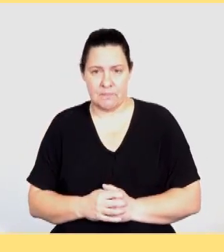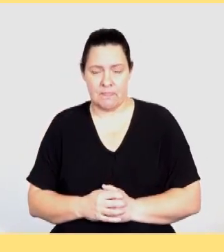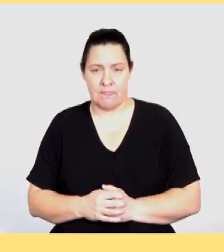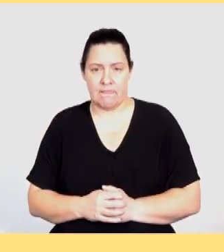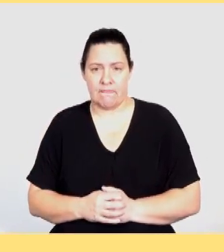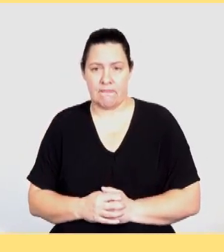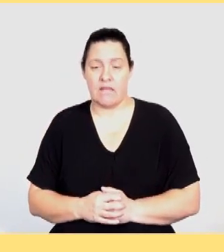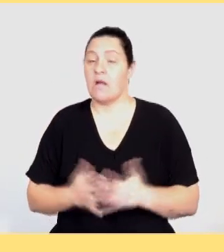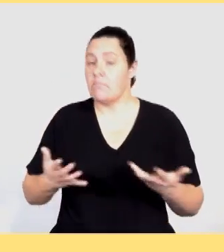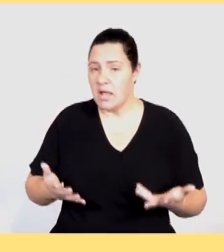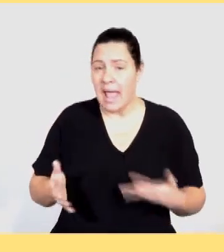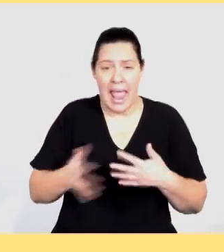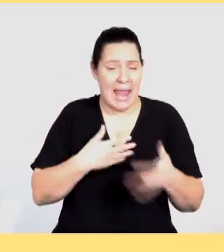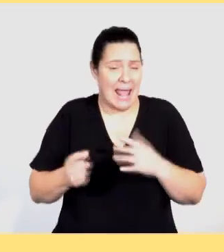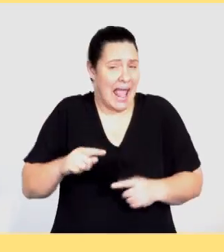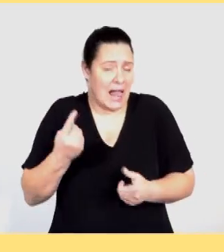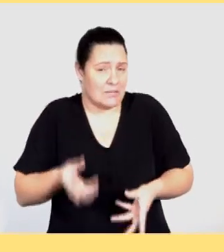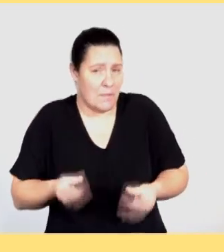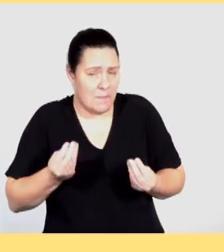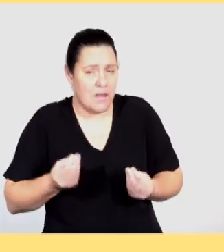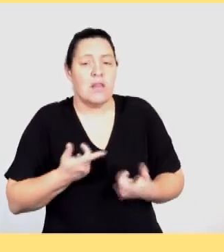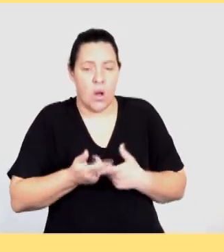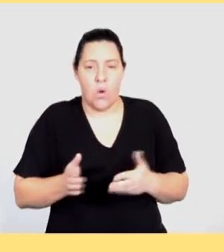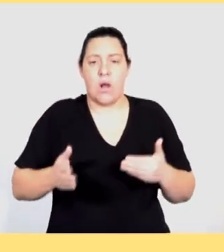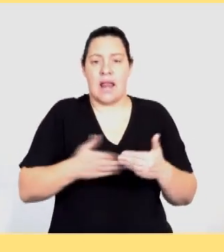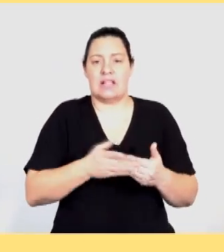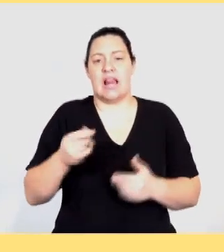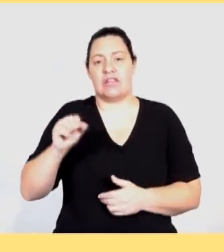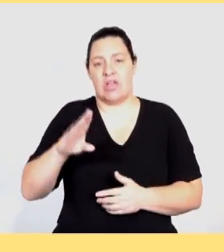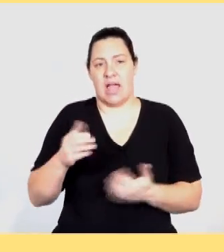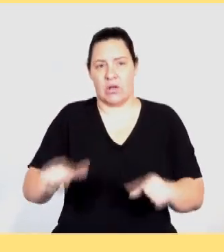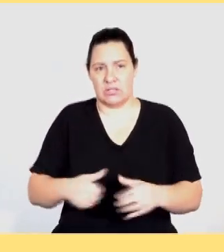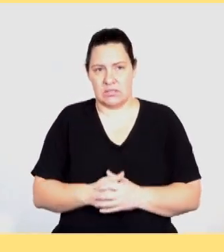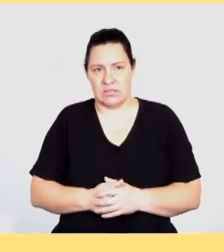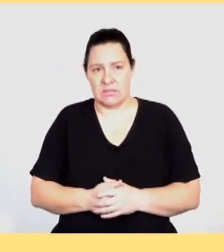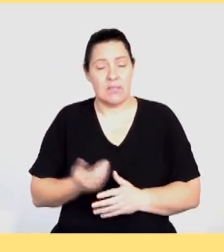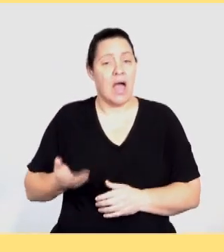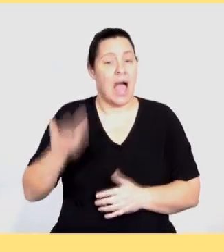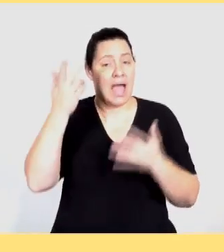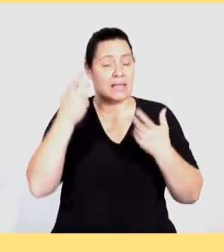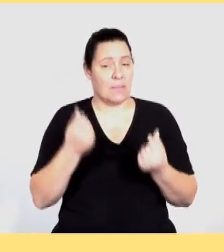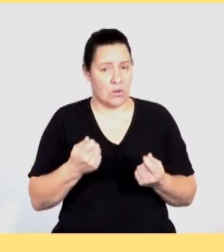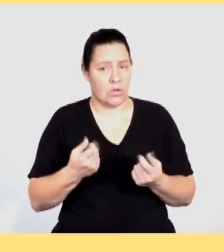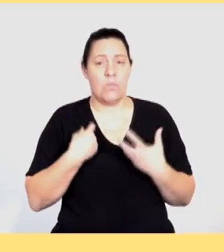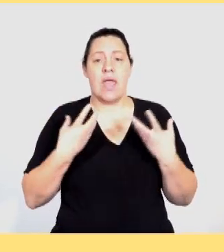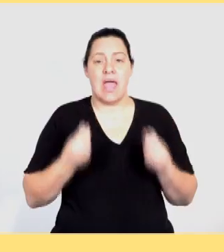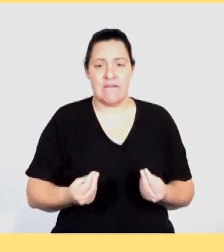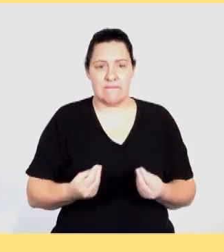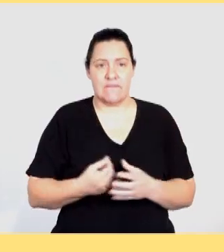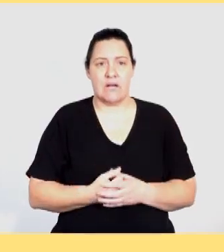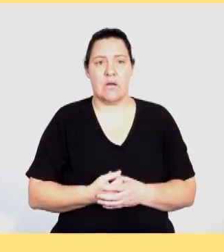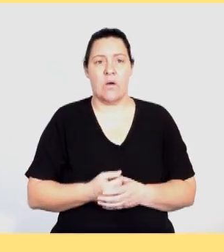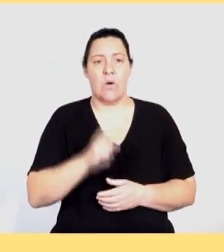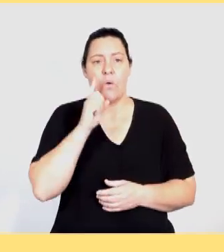46,520. And then, do I have anything else in here? No. So I'm going to close off the ledger account, the side with the highest amount. Here, I will